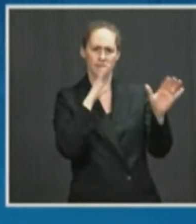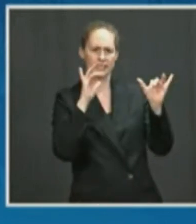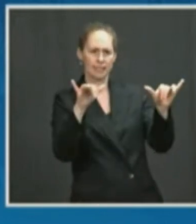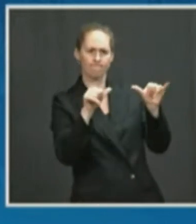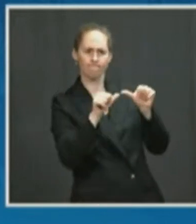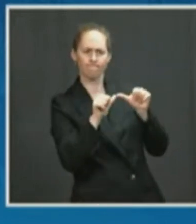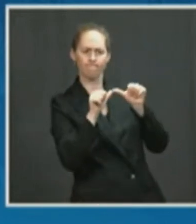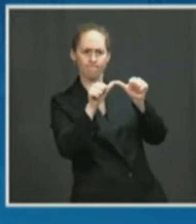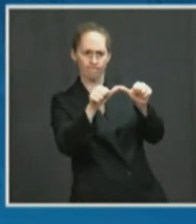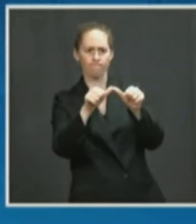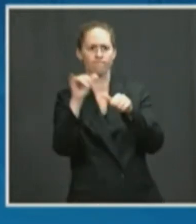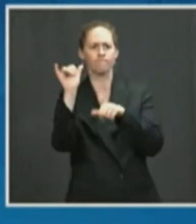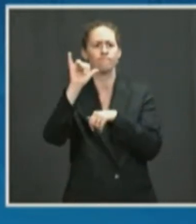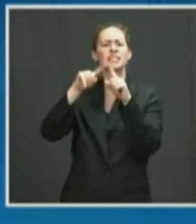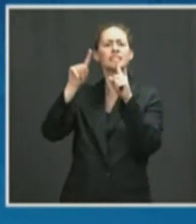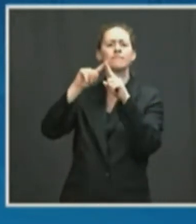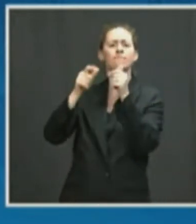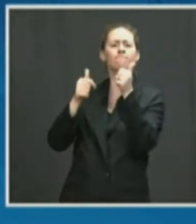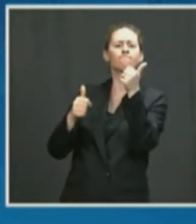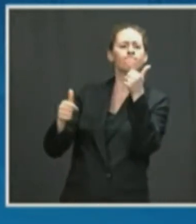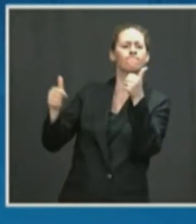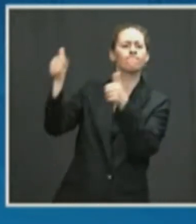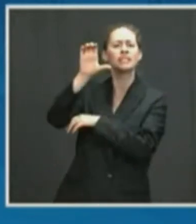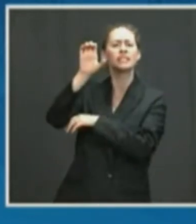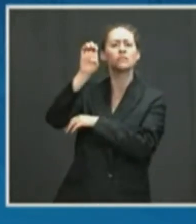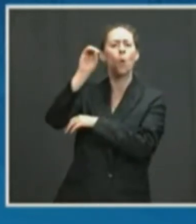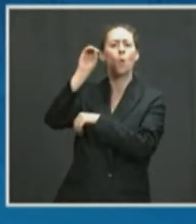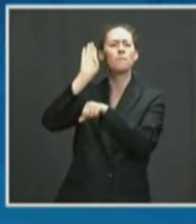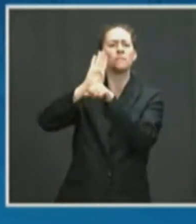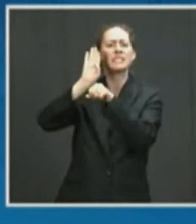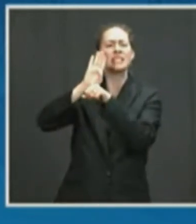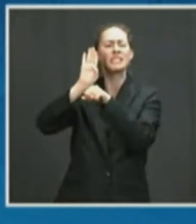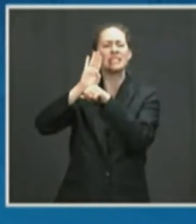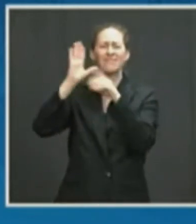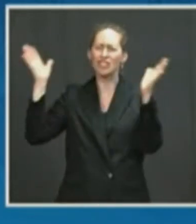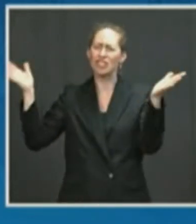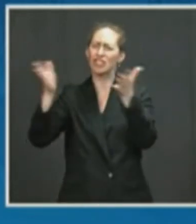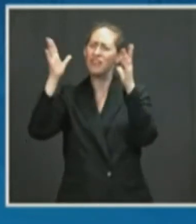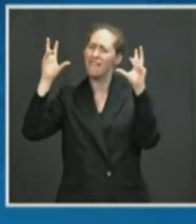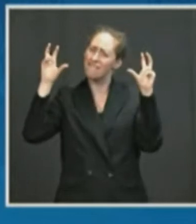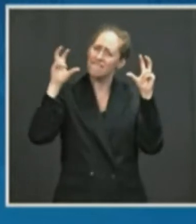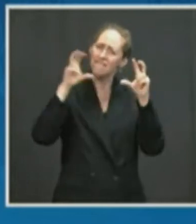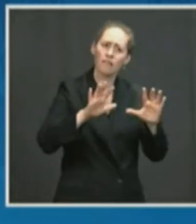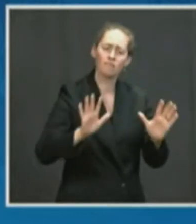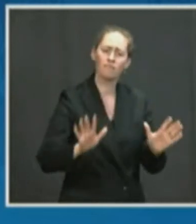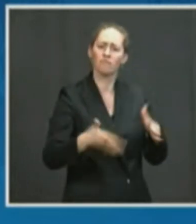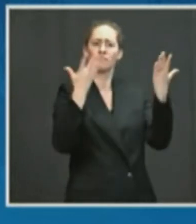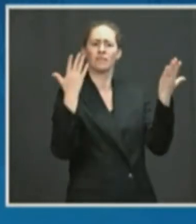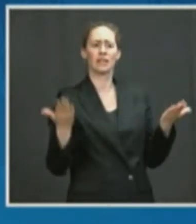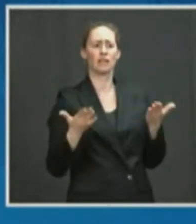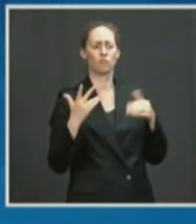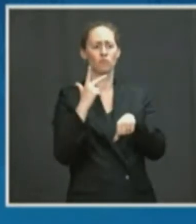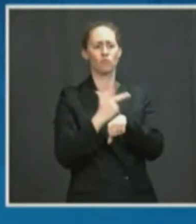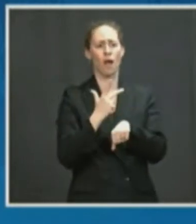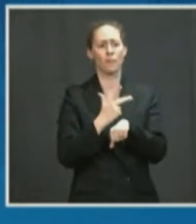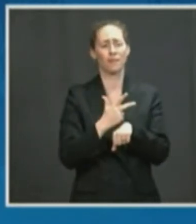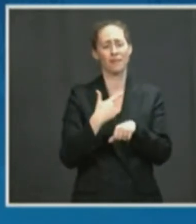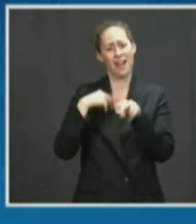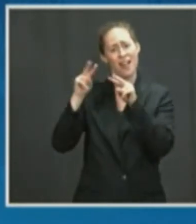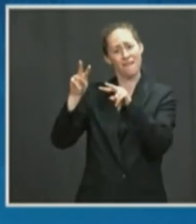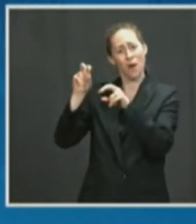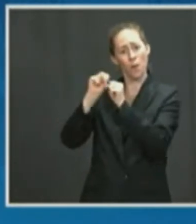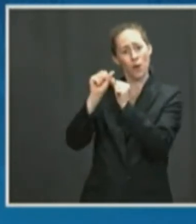around the world to encourage investment in Guatemala. And Mr. President, I look forward to working with you on that. As I shared with